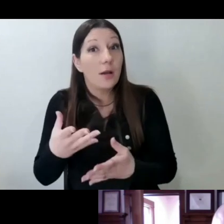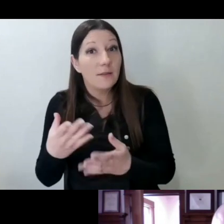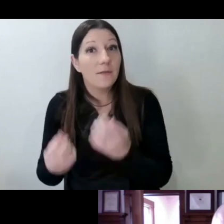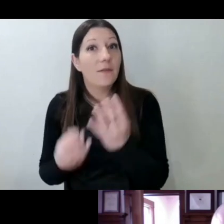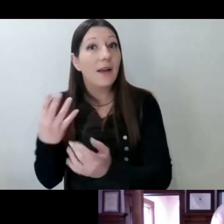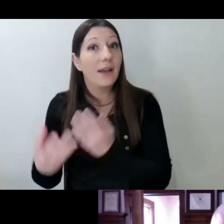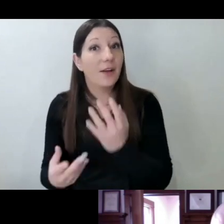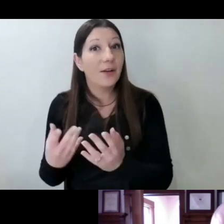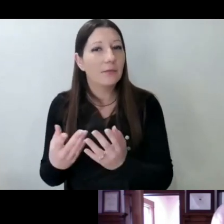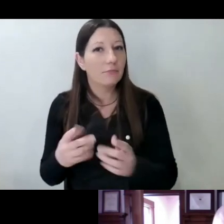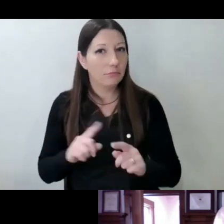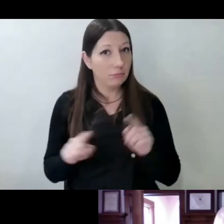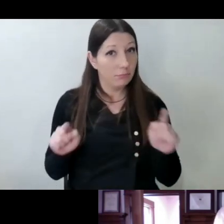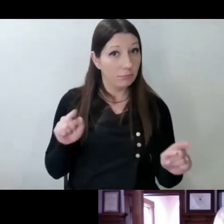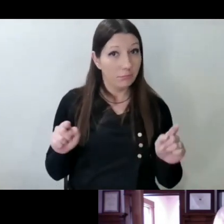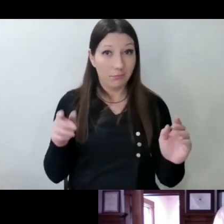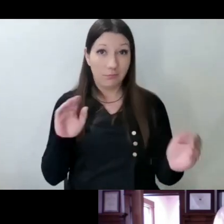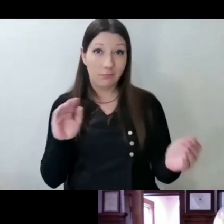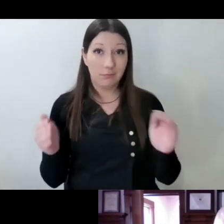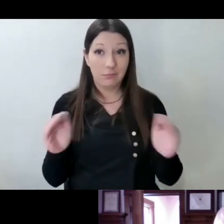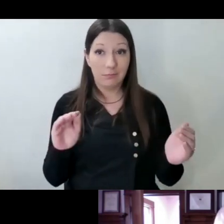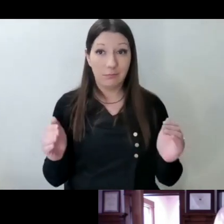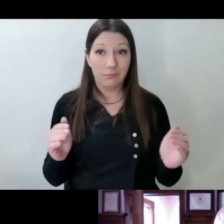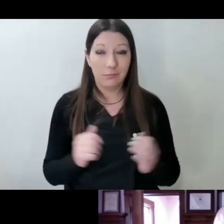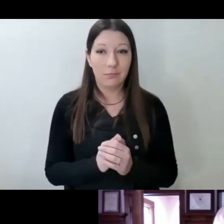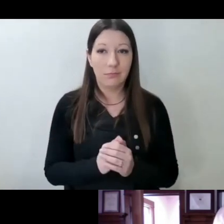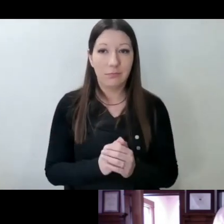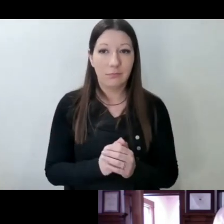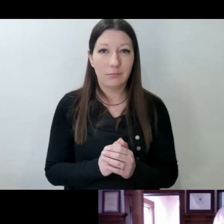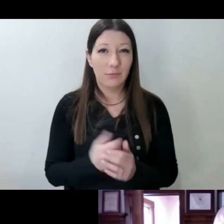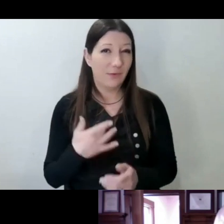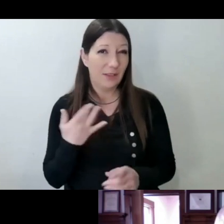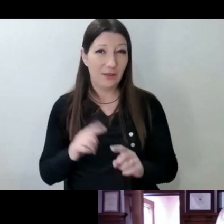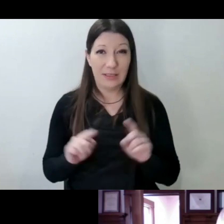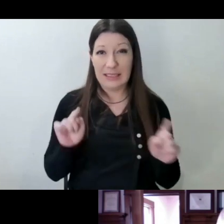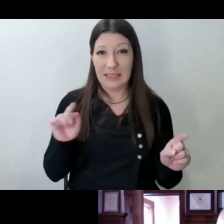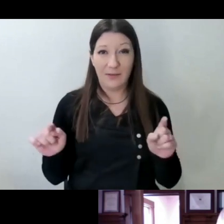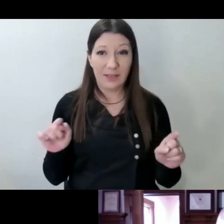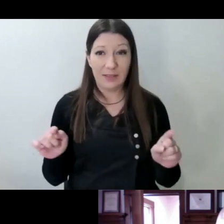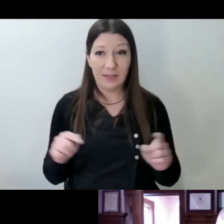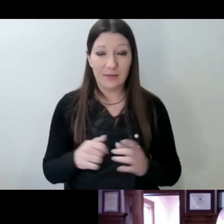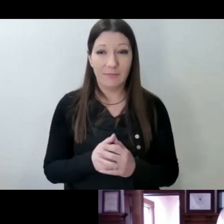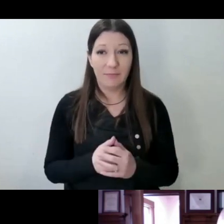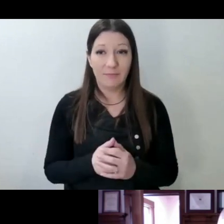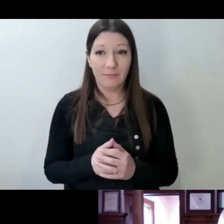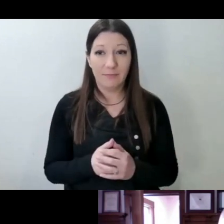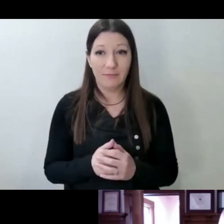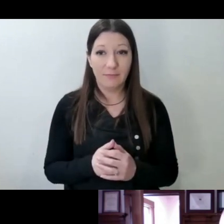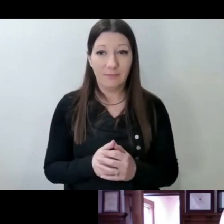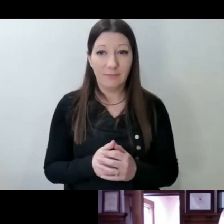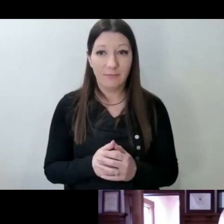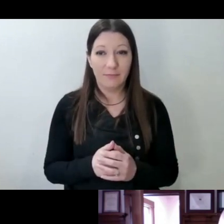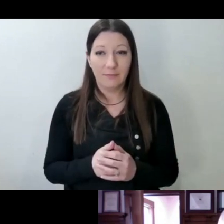context of climate change and climate emergency, there's no such difference, and that we could possibly argue that all naturally occurring